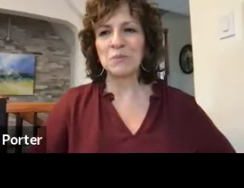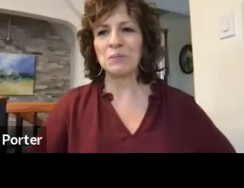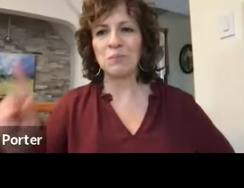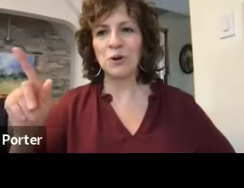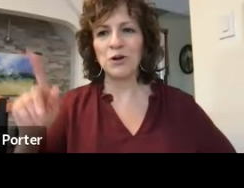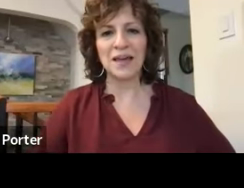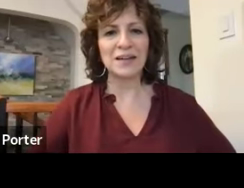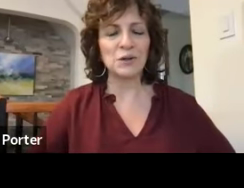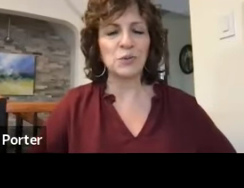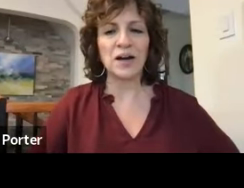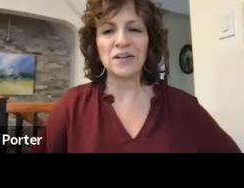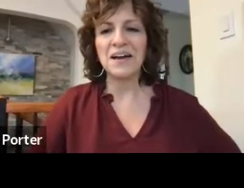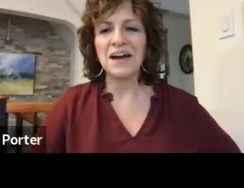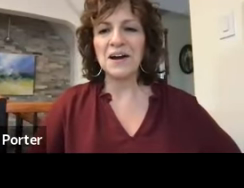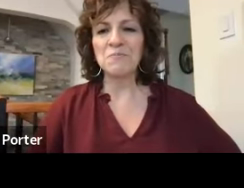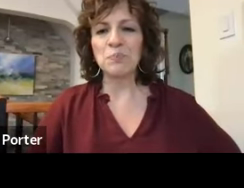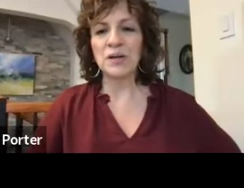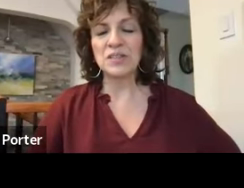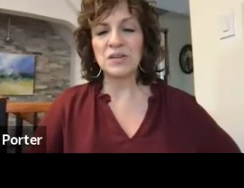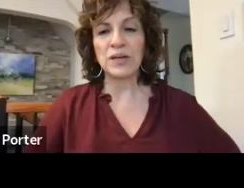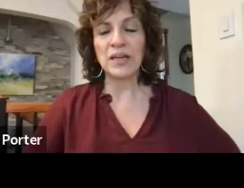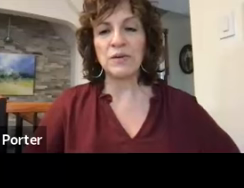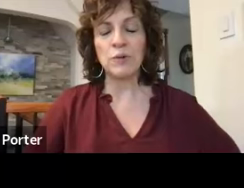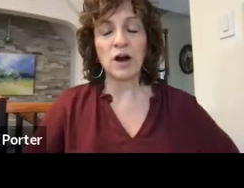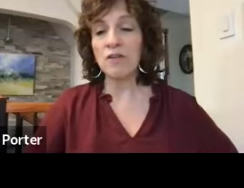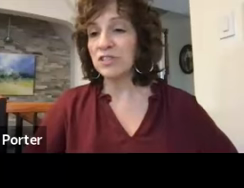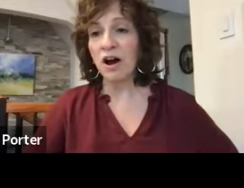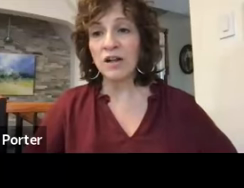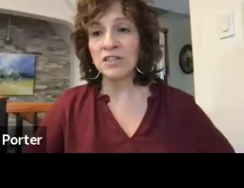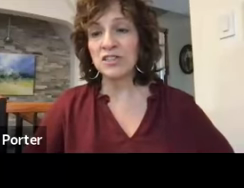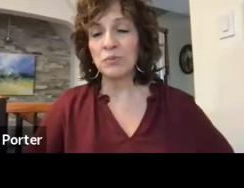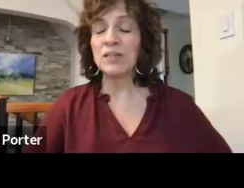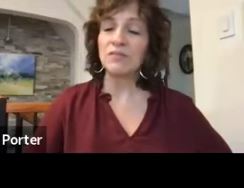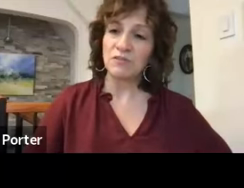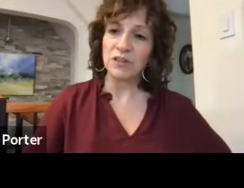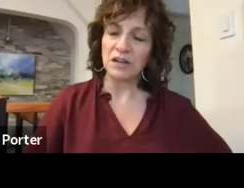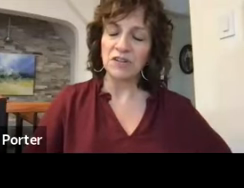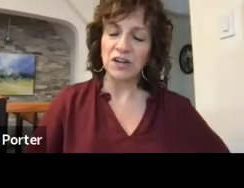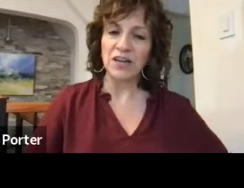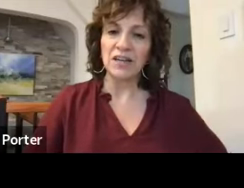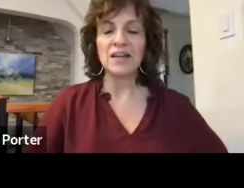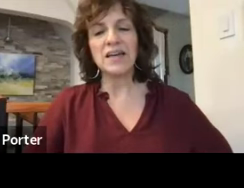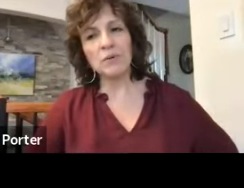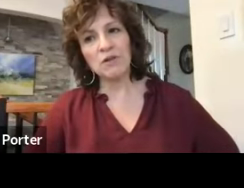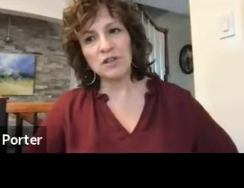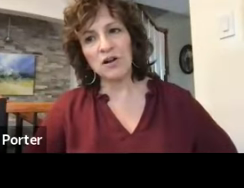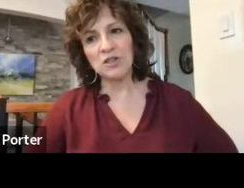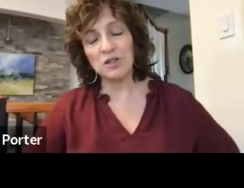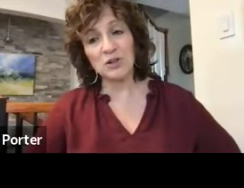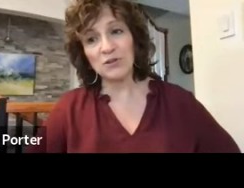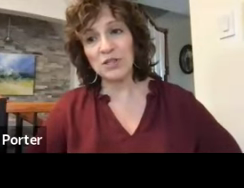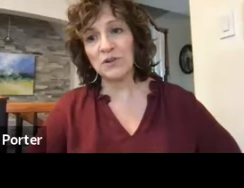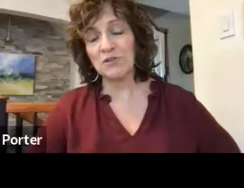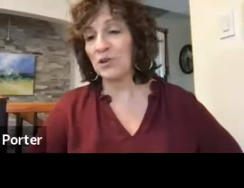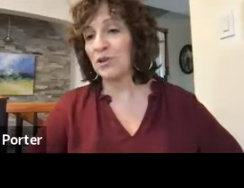lecturing him, and more on that in a little while. But he went off to college. We live in Philadelphia area. He went off to college